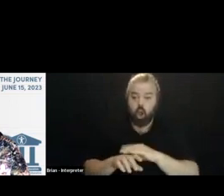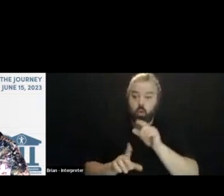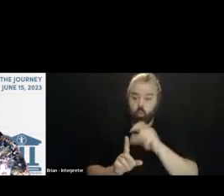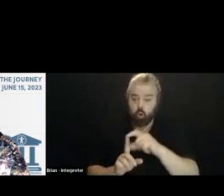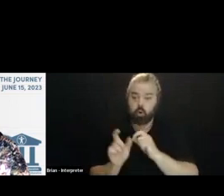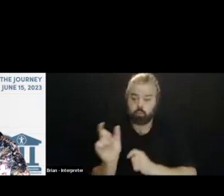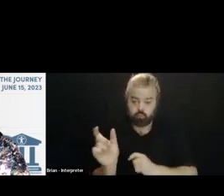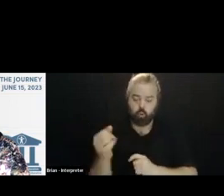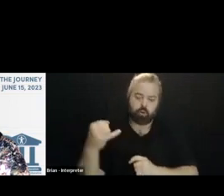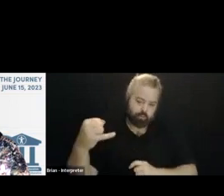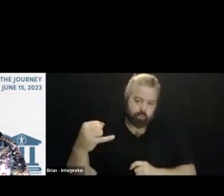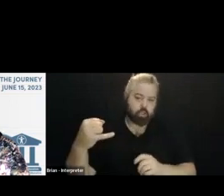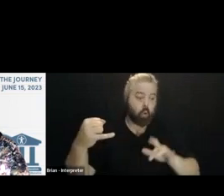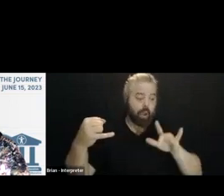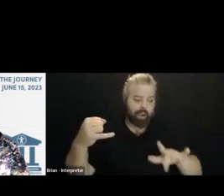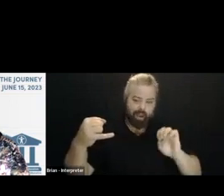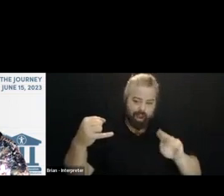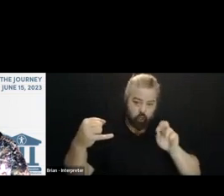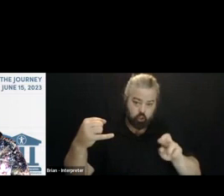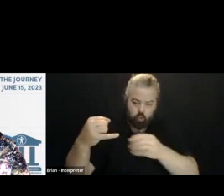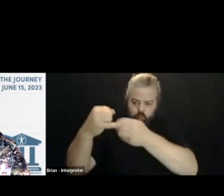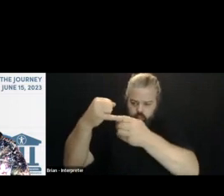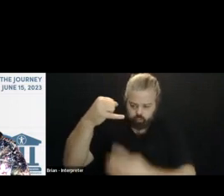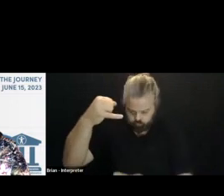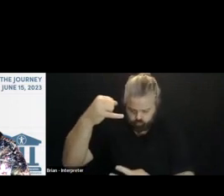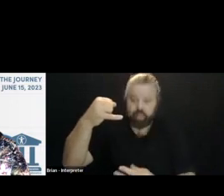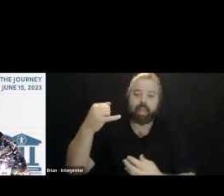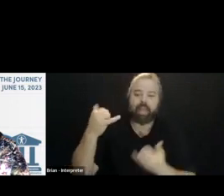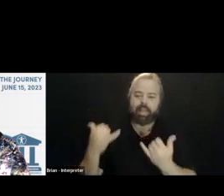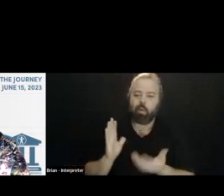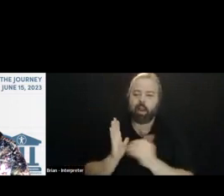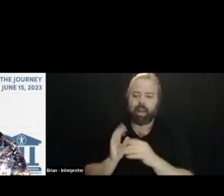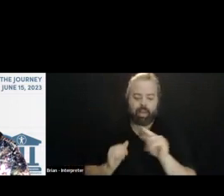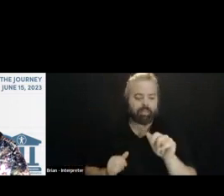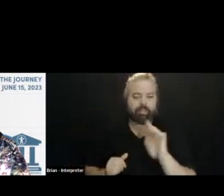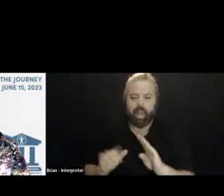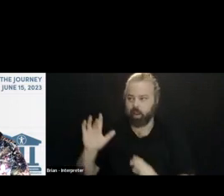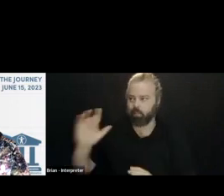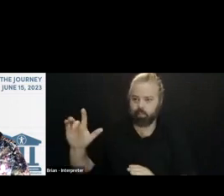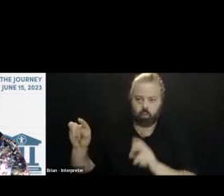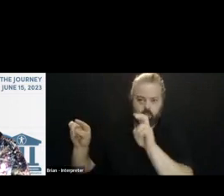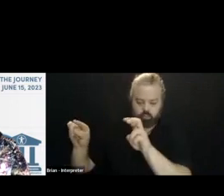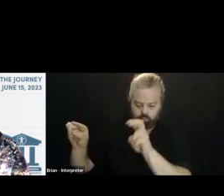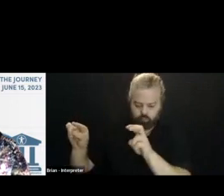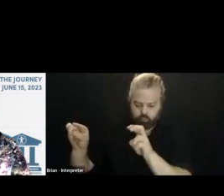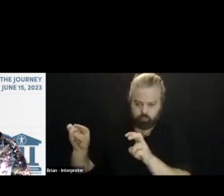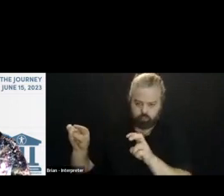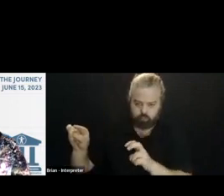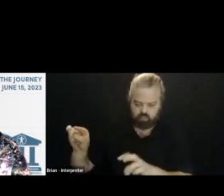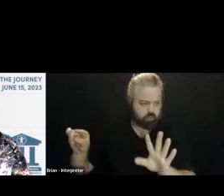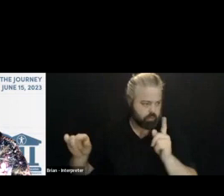this extensive drop-down menu here. Let me get back out of this. All right.